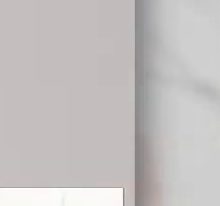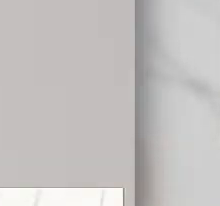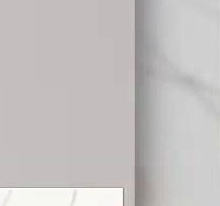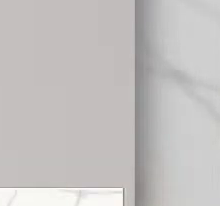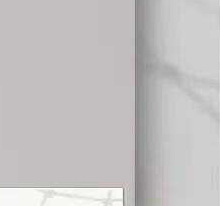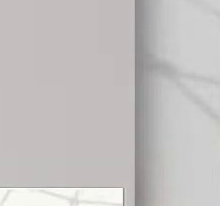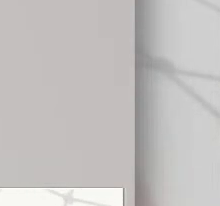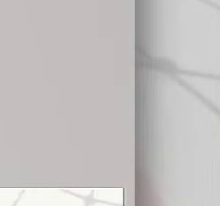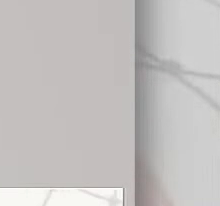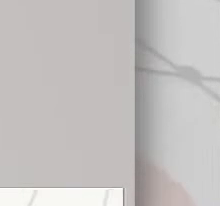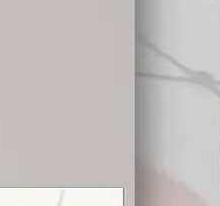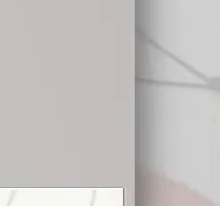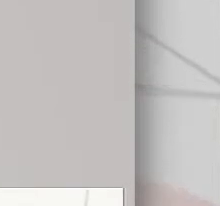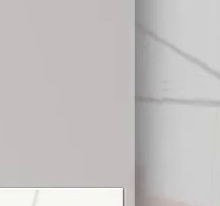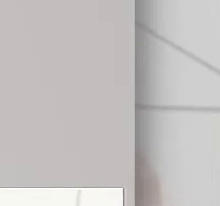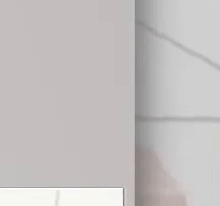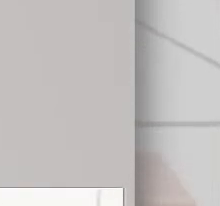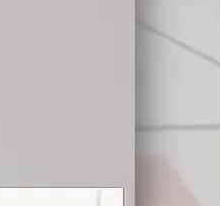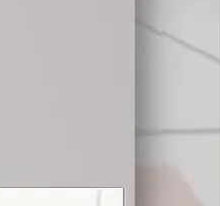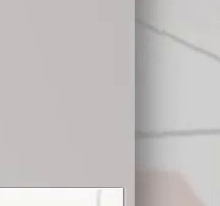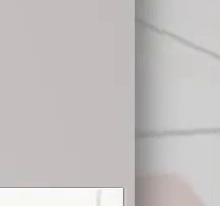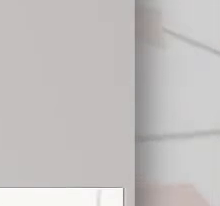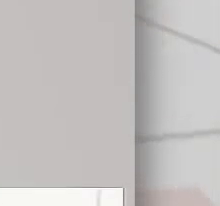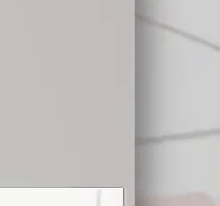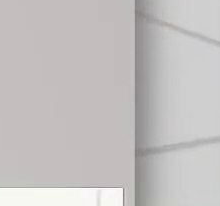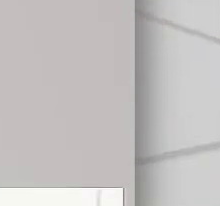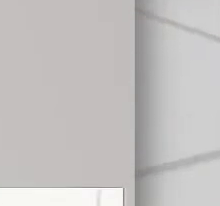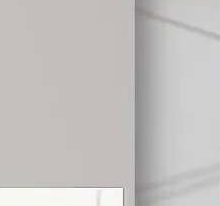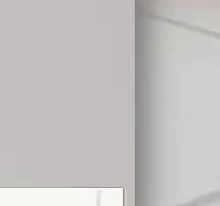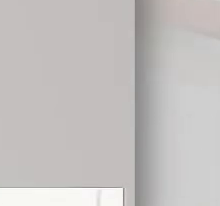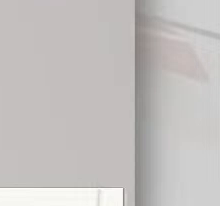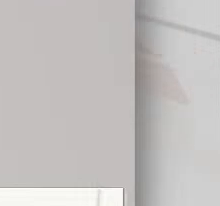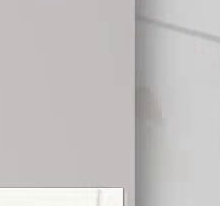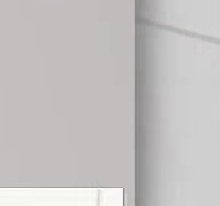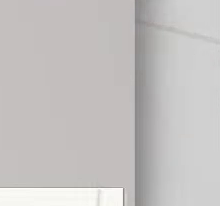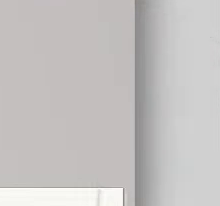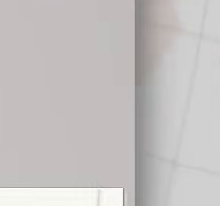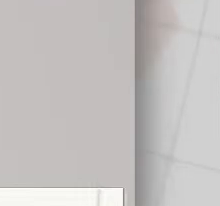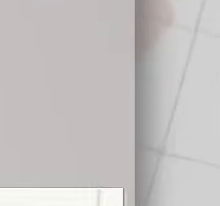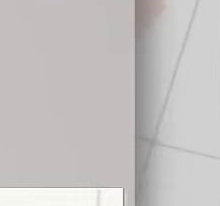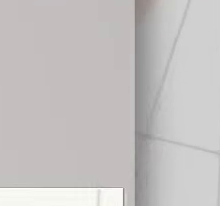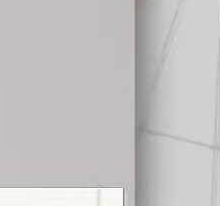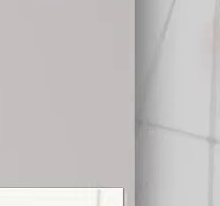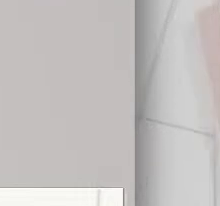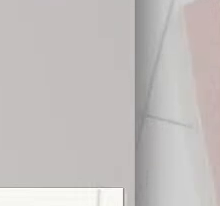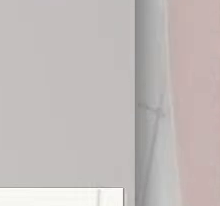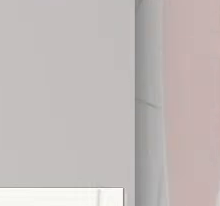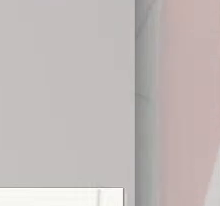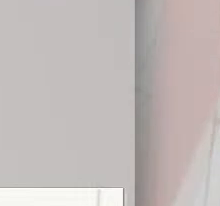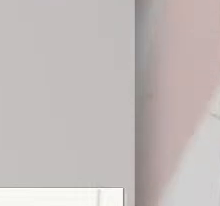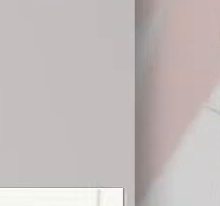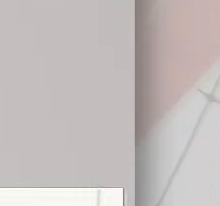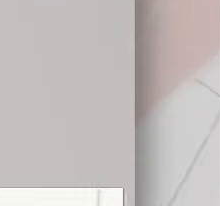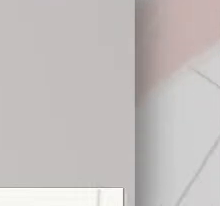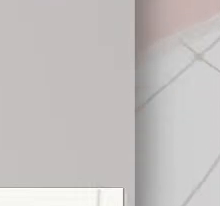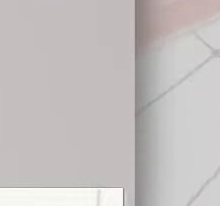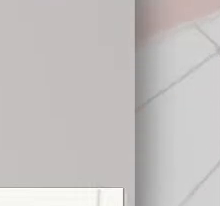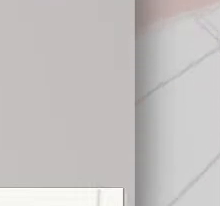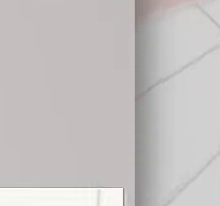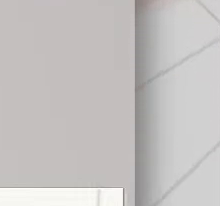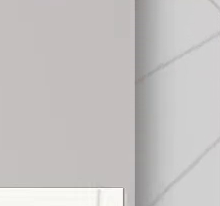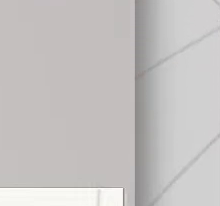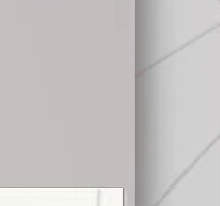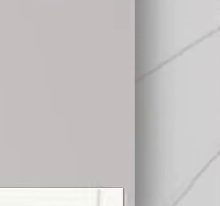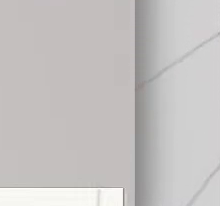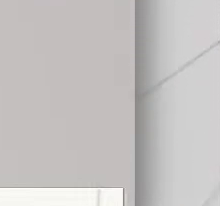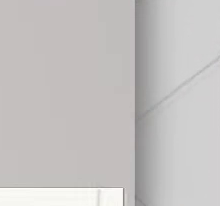an outstanding judge, a jurist, and a commissioner in the Judicial Service Commission who served with the utmost dedication and distinction.